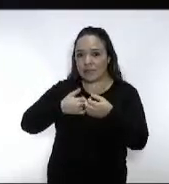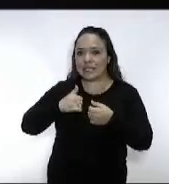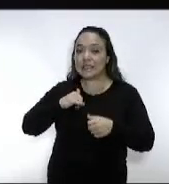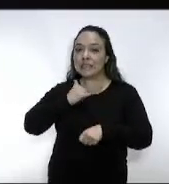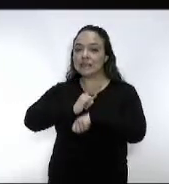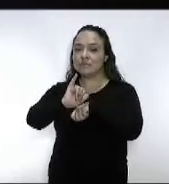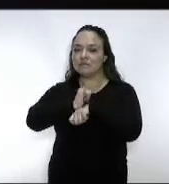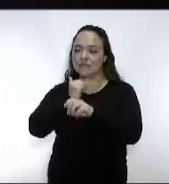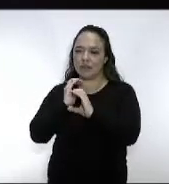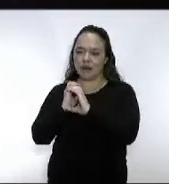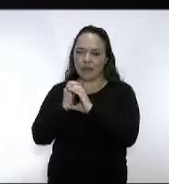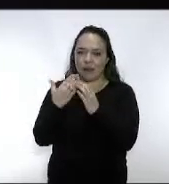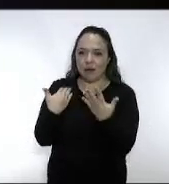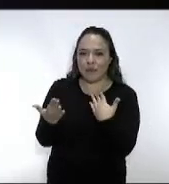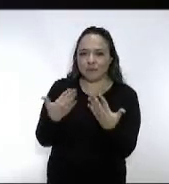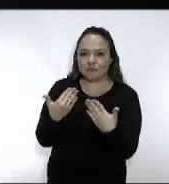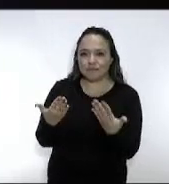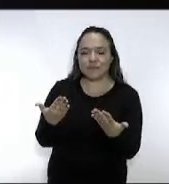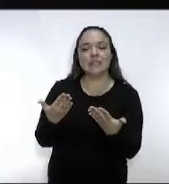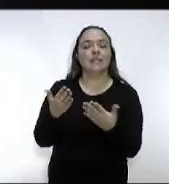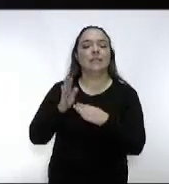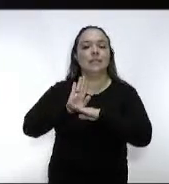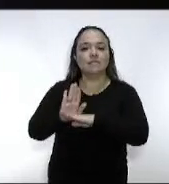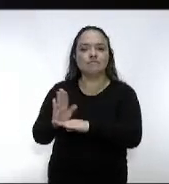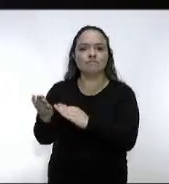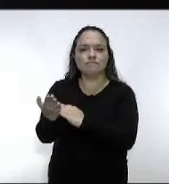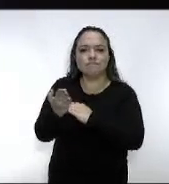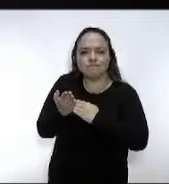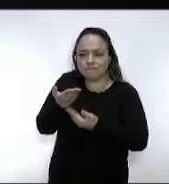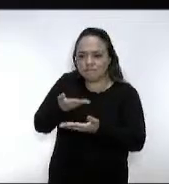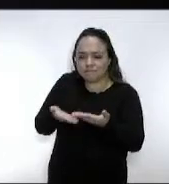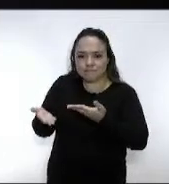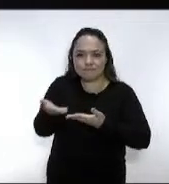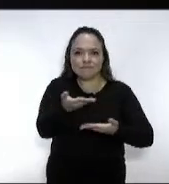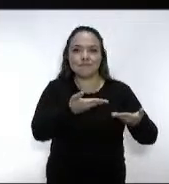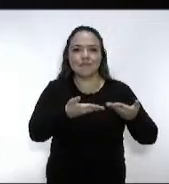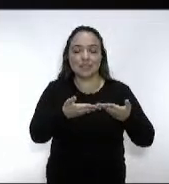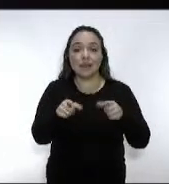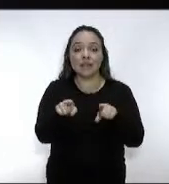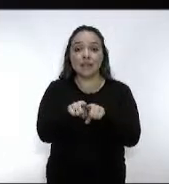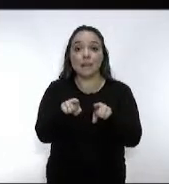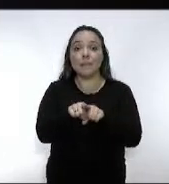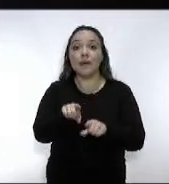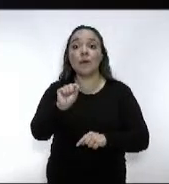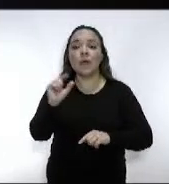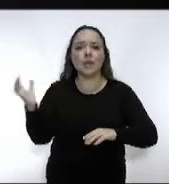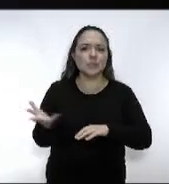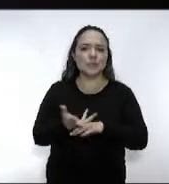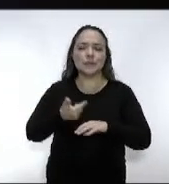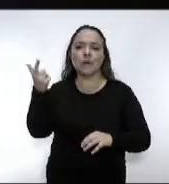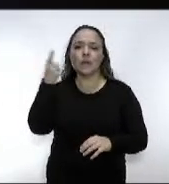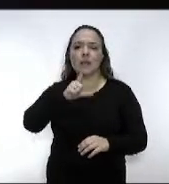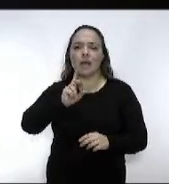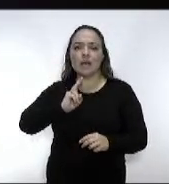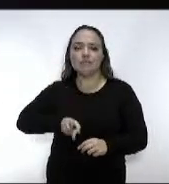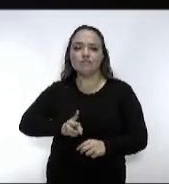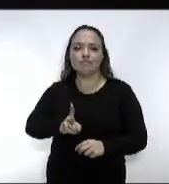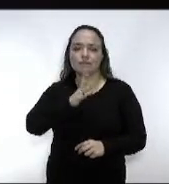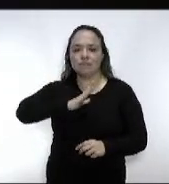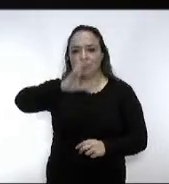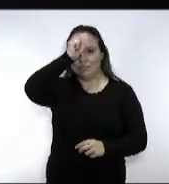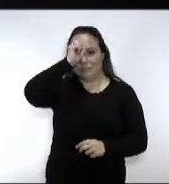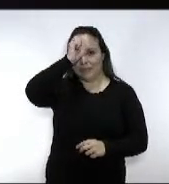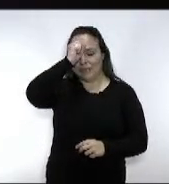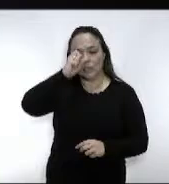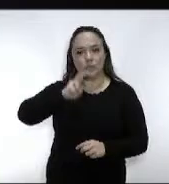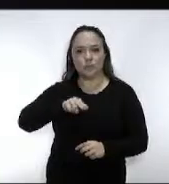of communication, the capacity of collaboration, and above all, the ability of continuing learning in a world